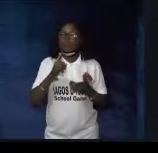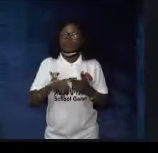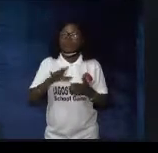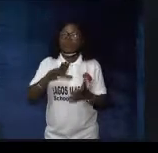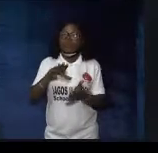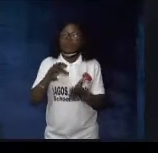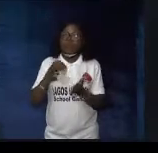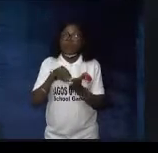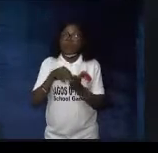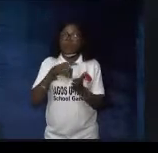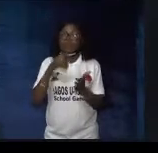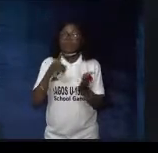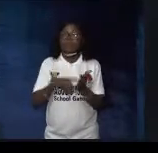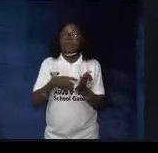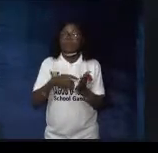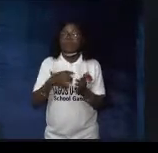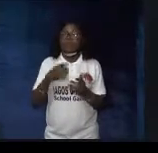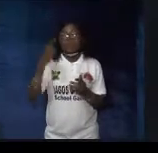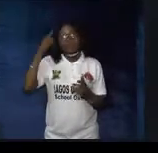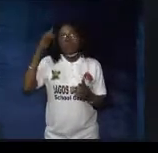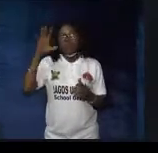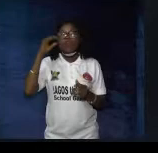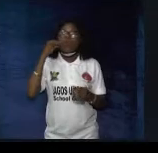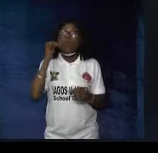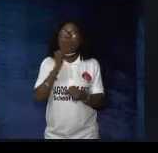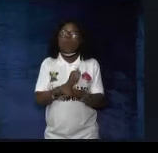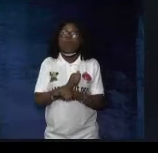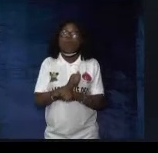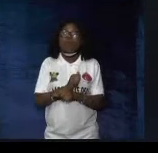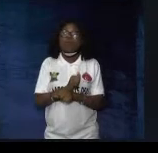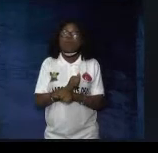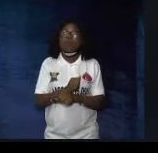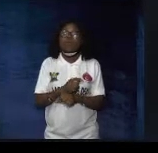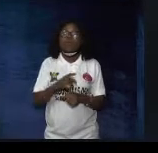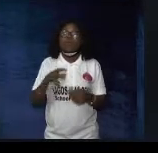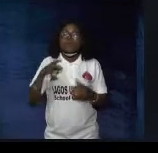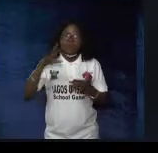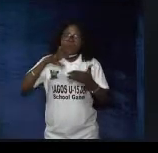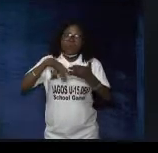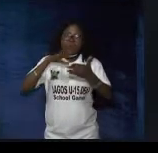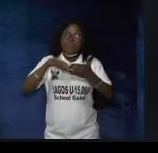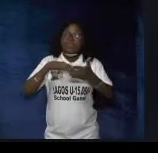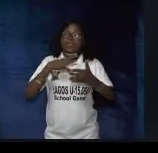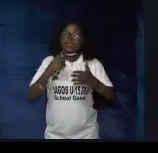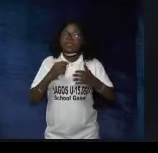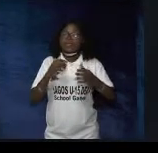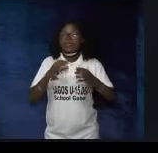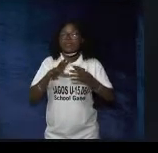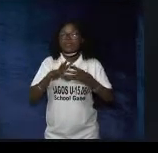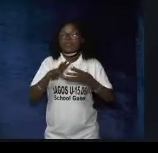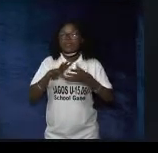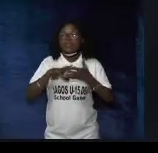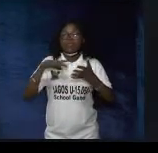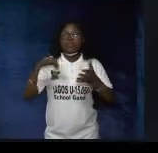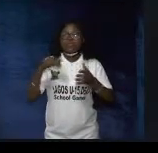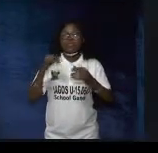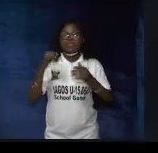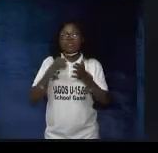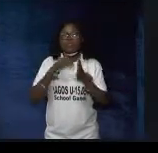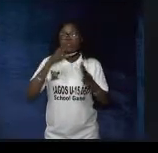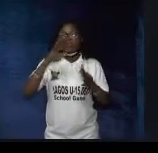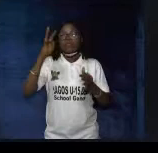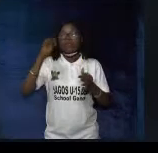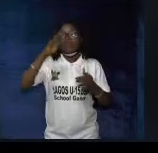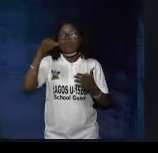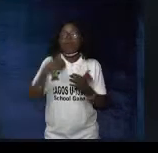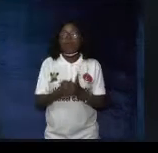copy this and complete them during your leisure. You have to write 2 properties for each of the following: isosceles triangle, scaling